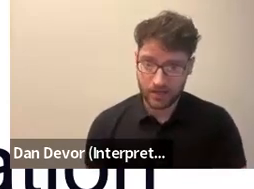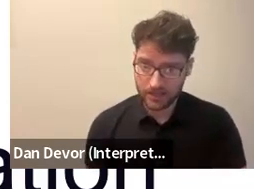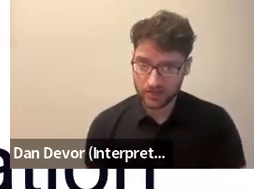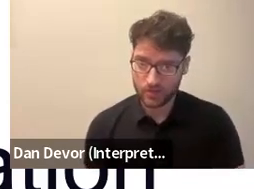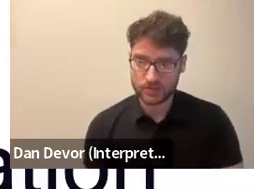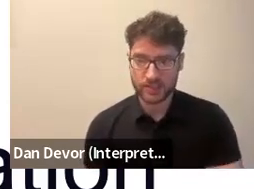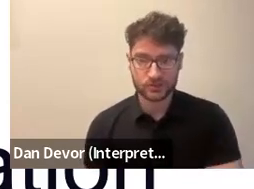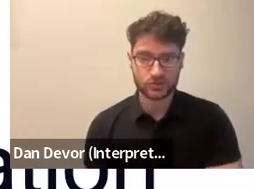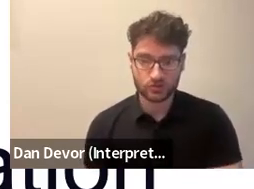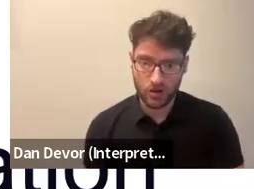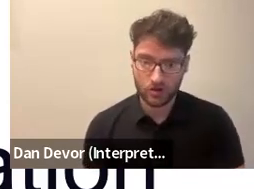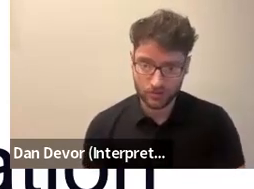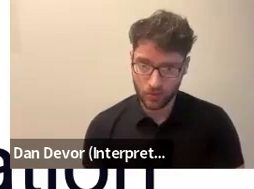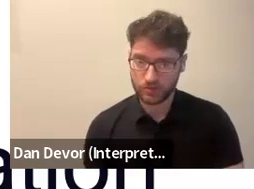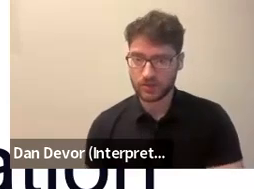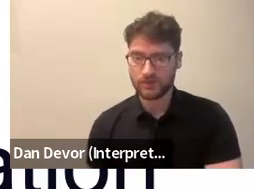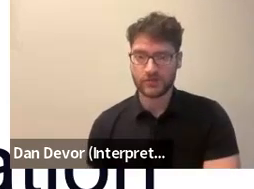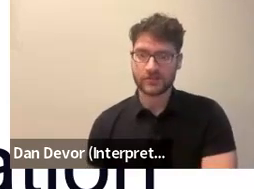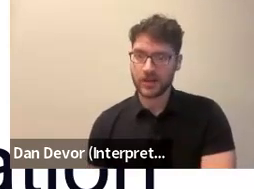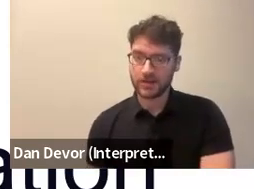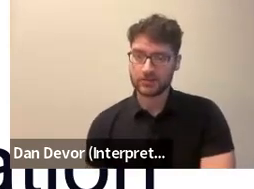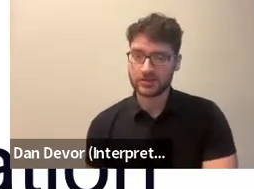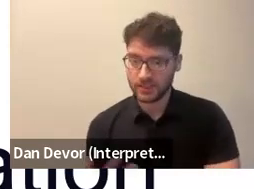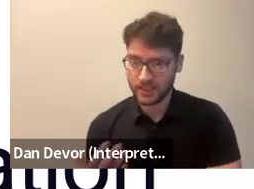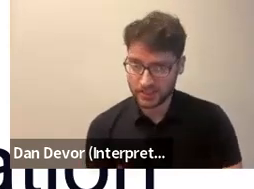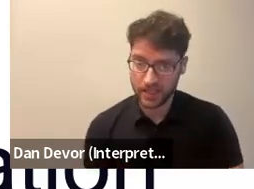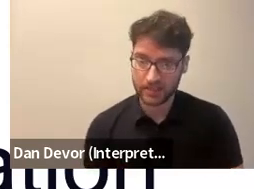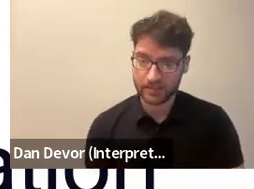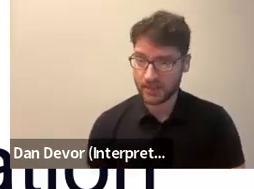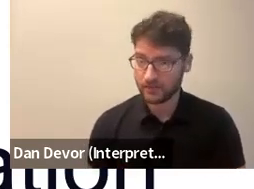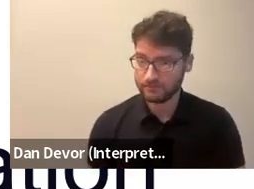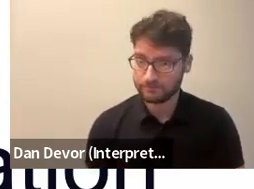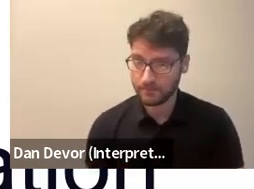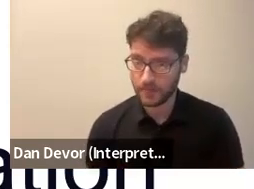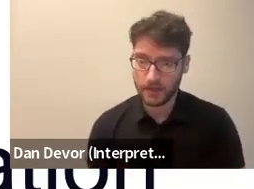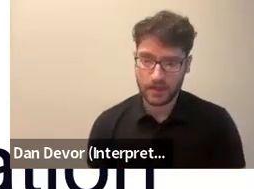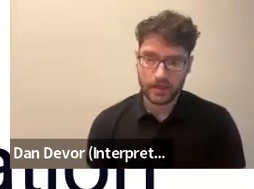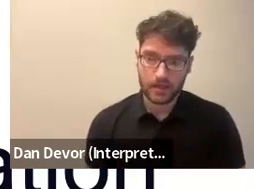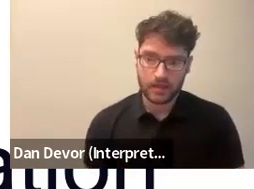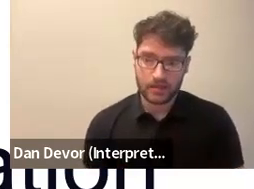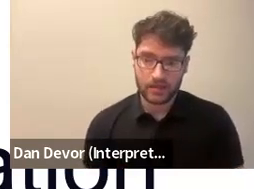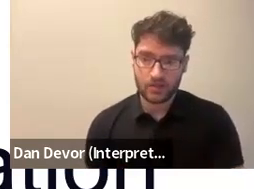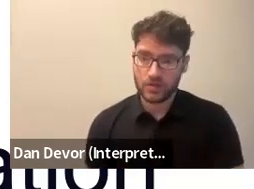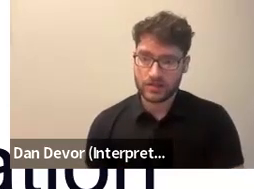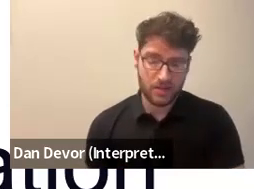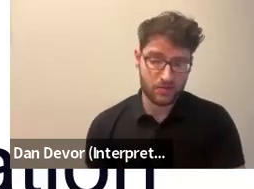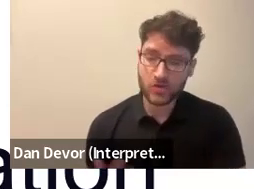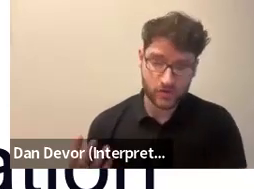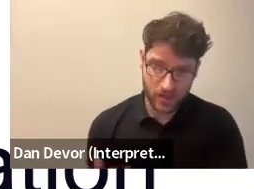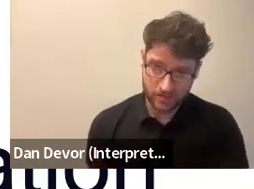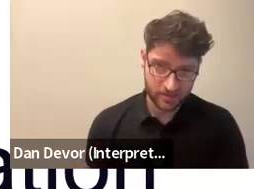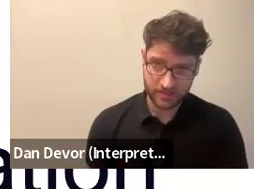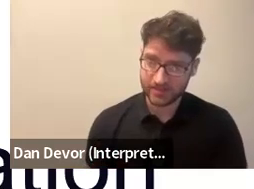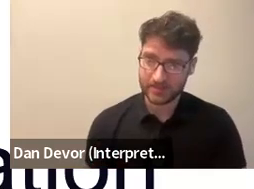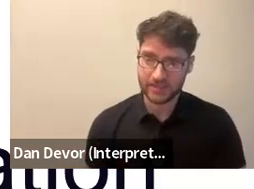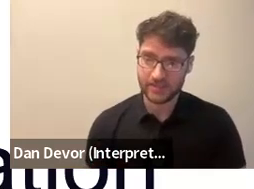Edward Minor Gallaudet was a strong supporter of using sign language in educating the deaf. He was a